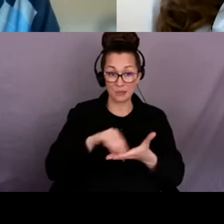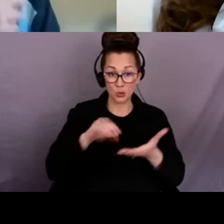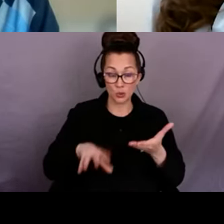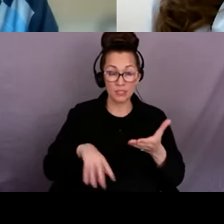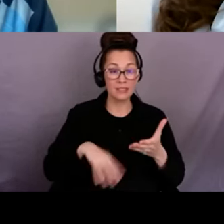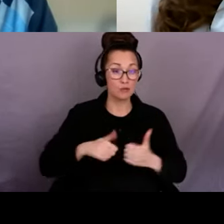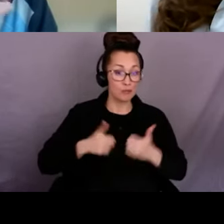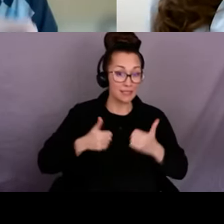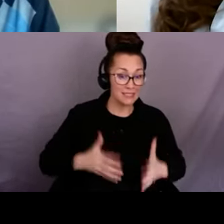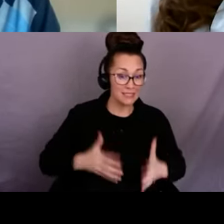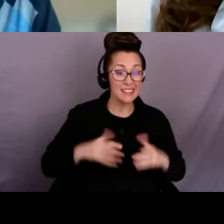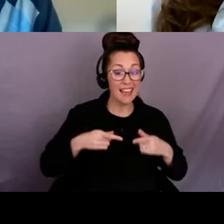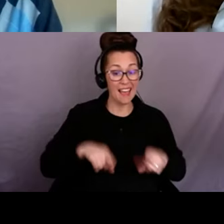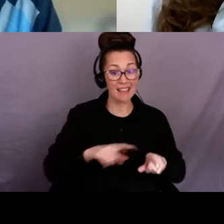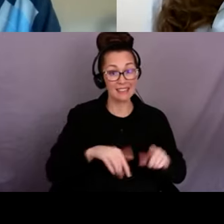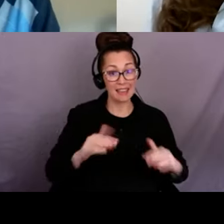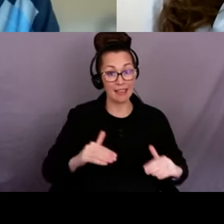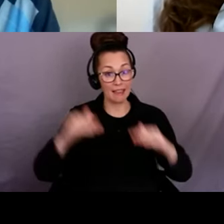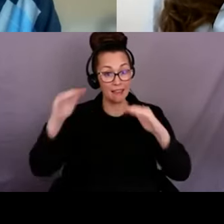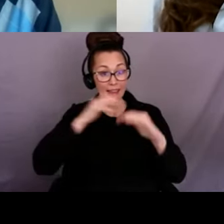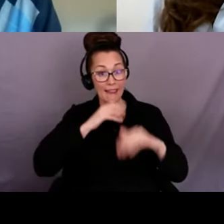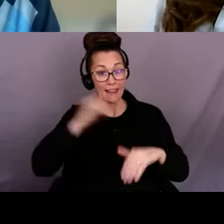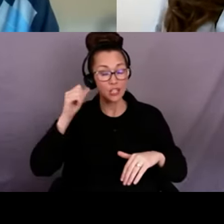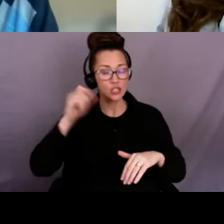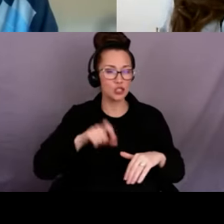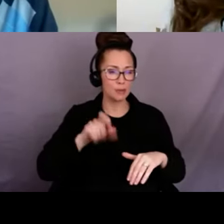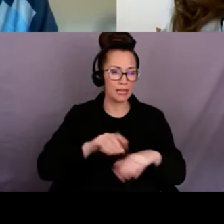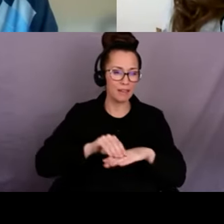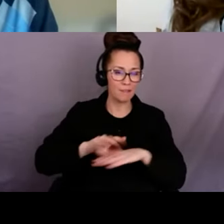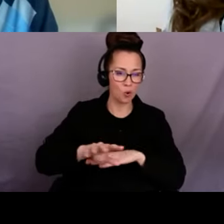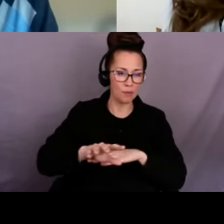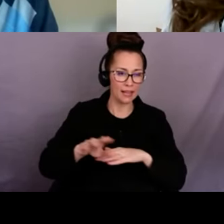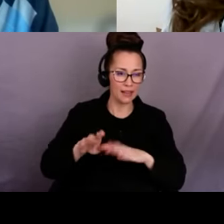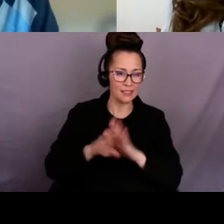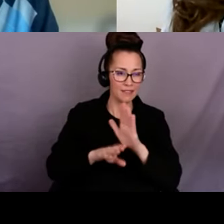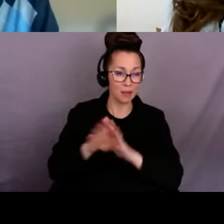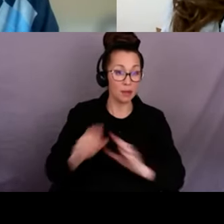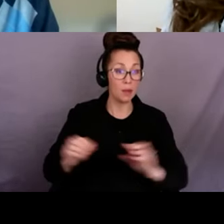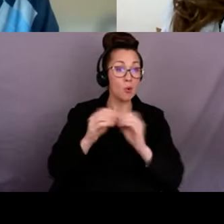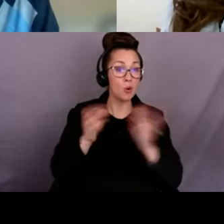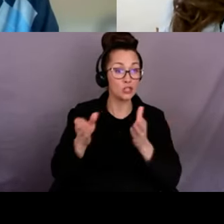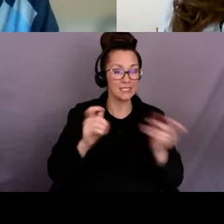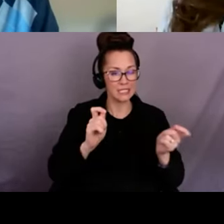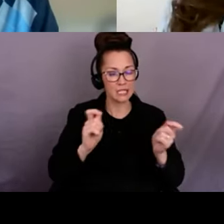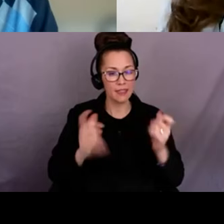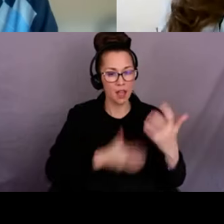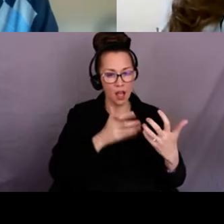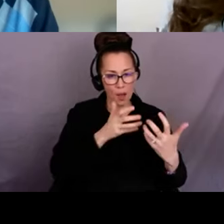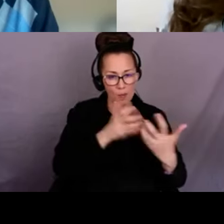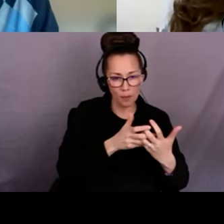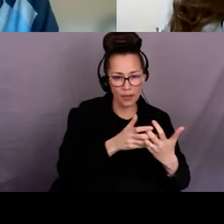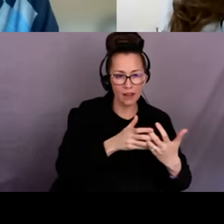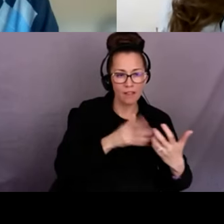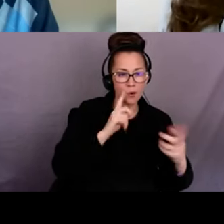they age, should be, in fact, informing the development of additional services that are appropriate to people who are aging. People